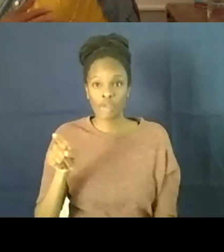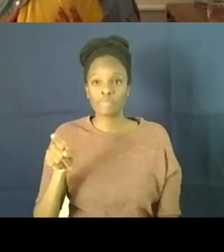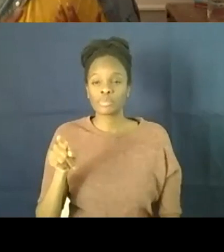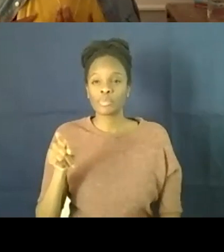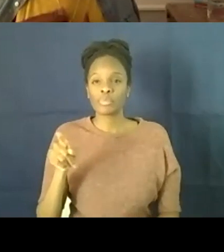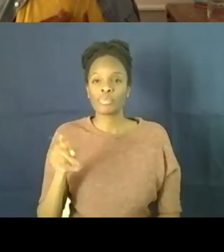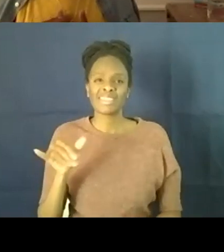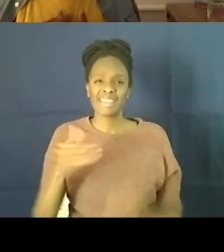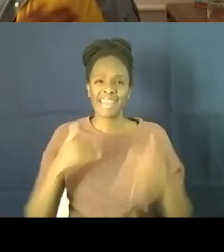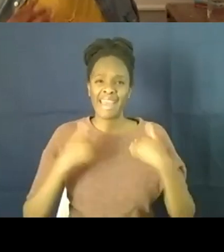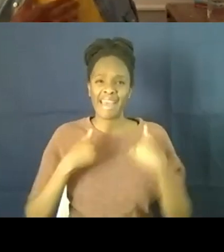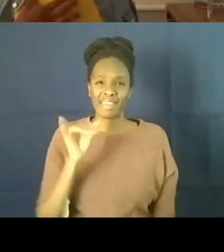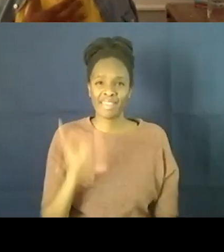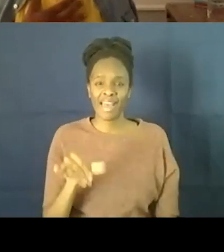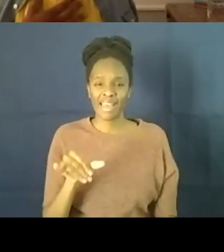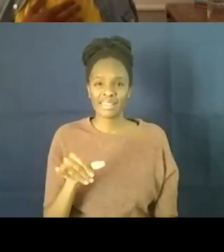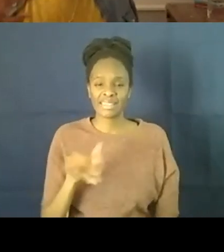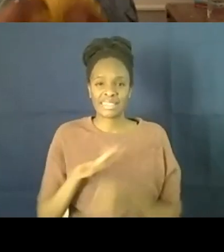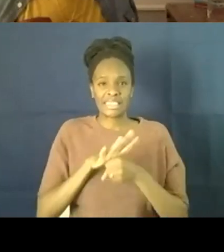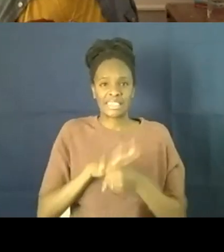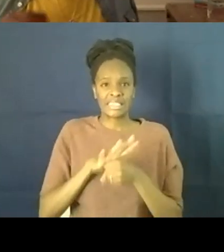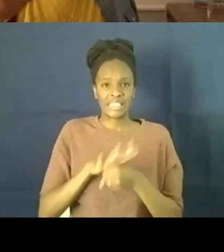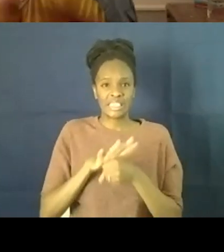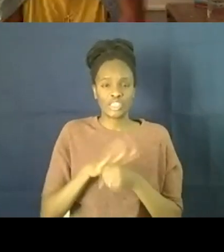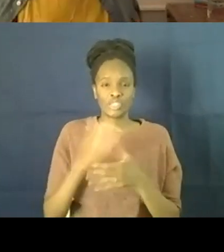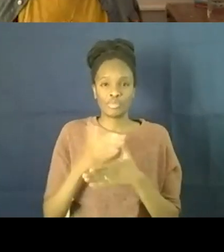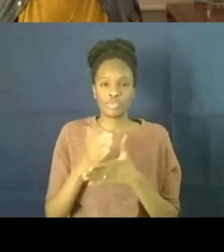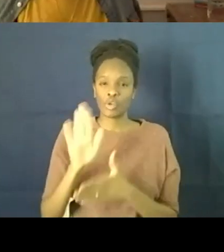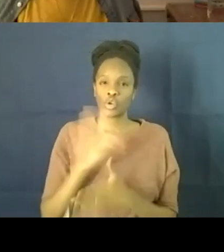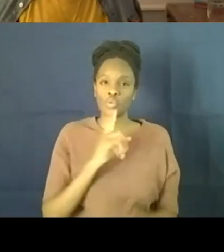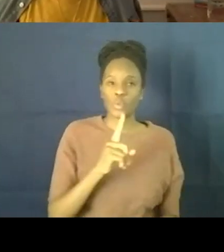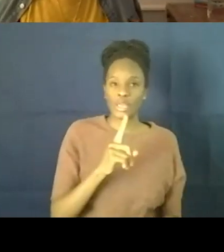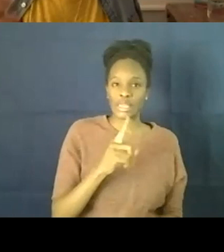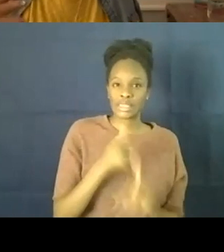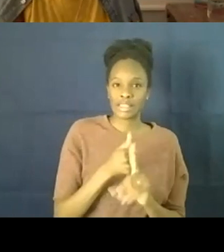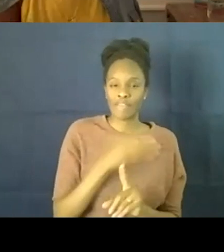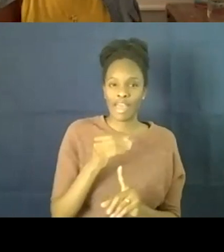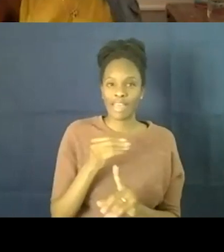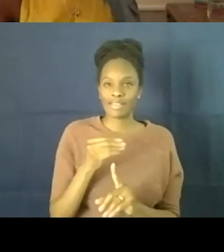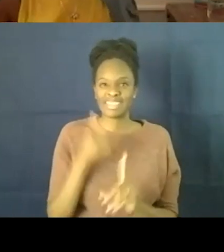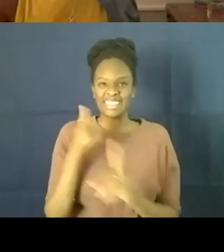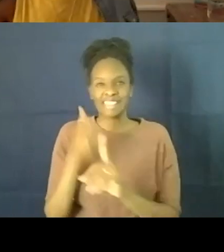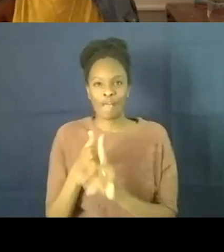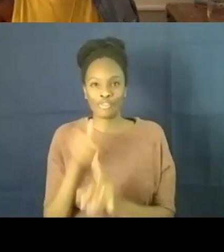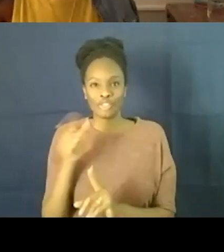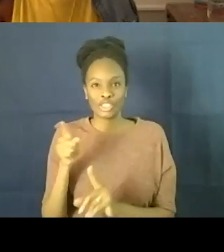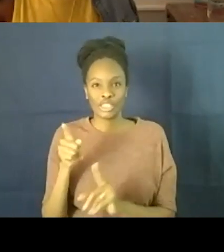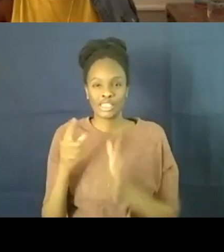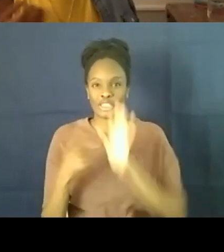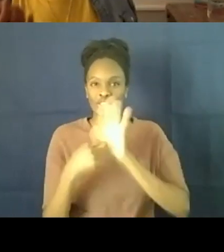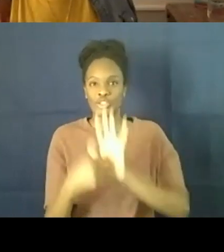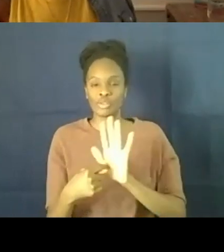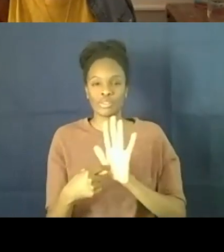like having that that tension between like her real self and the self that she presents. And I guess that's every character's dilemma, but